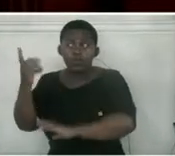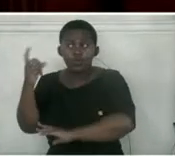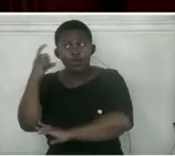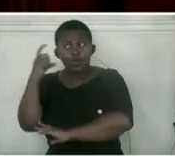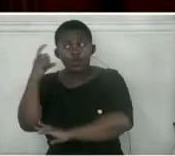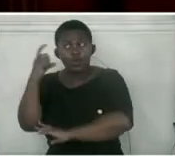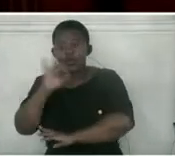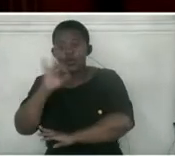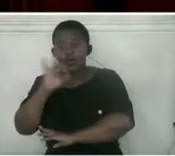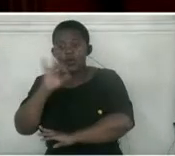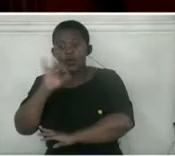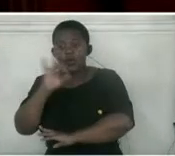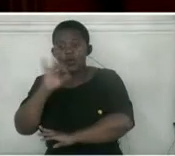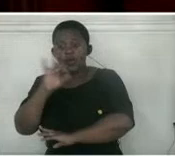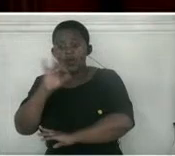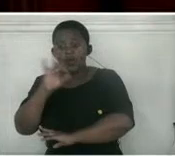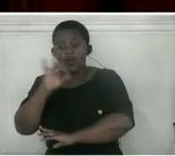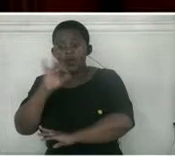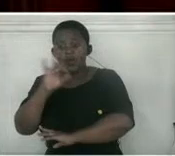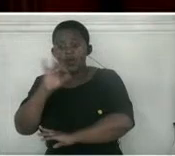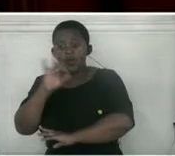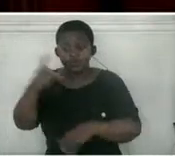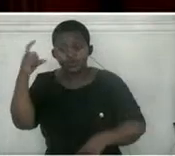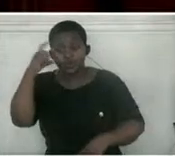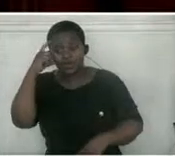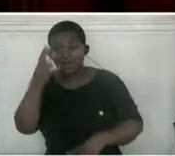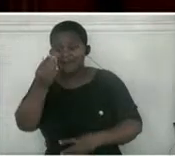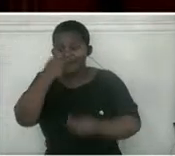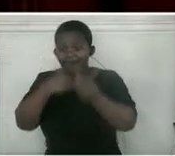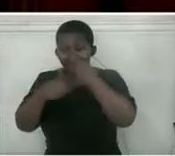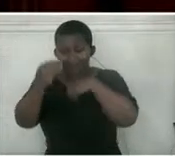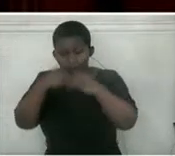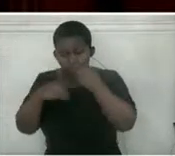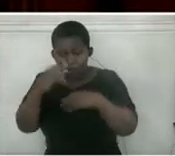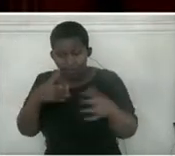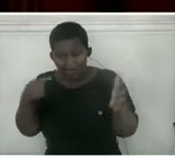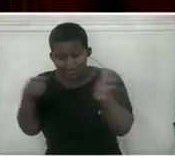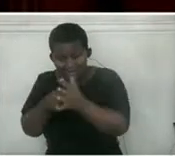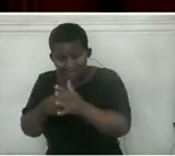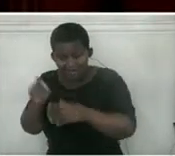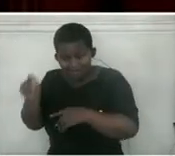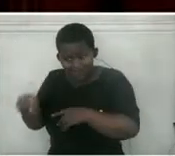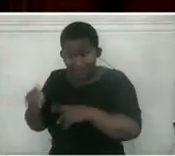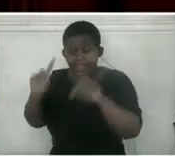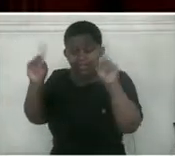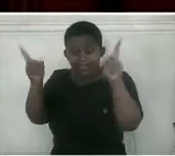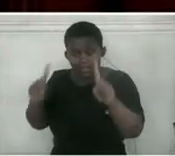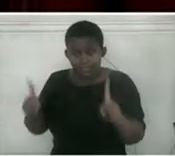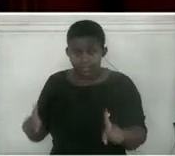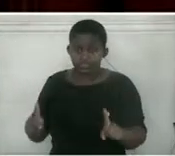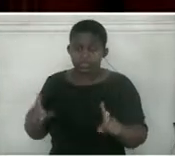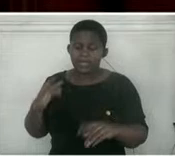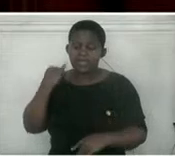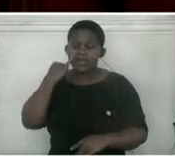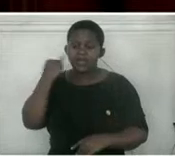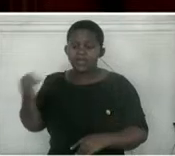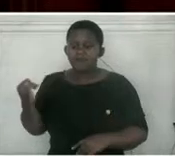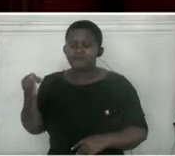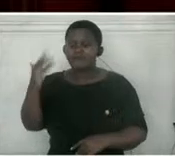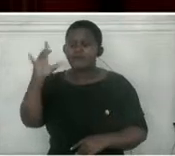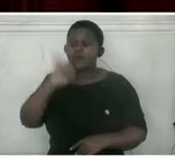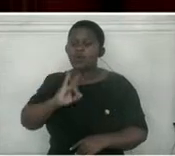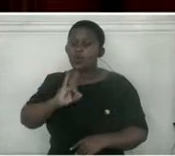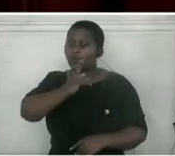ngoba abuya dinga indawo zokulala, adle ukudla okuthengwe kulabantu, especially uma